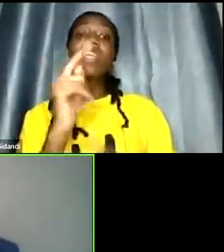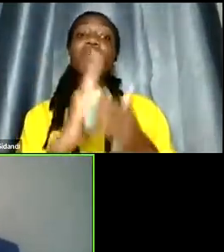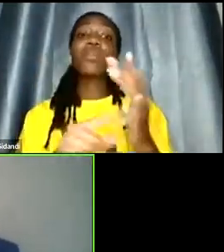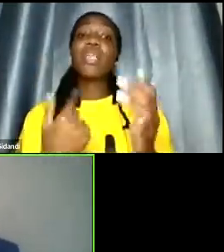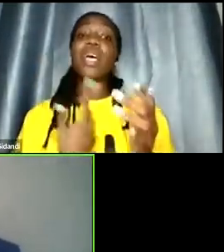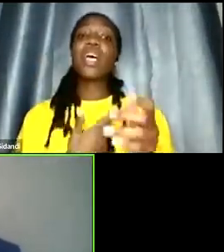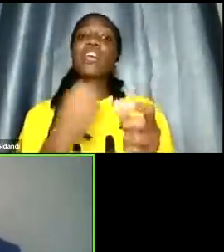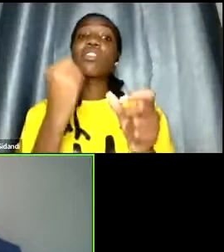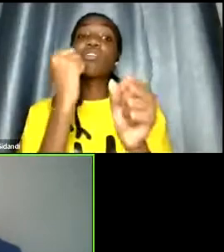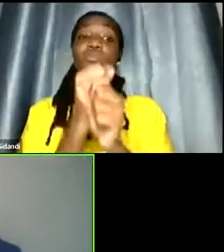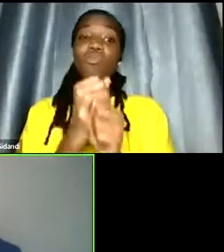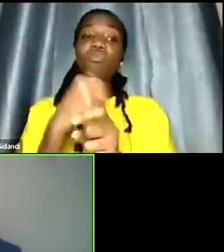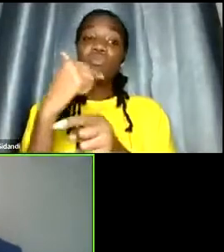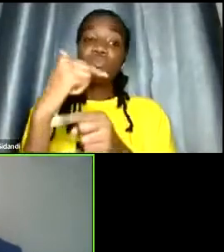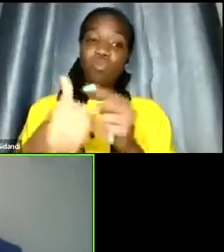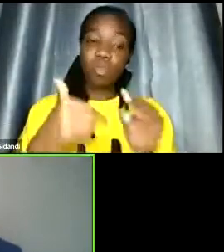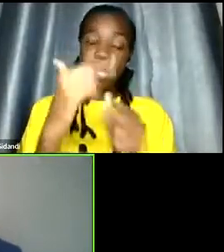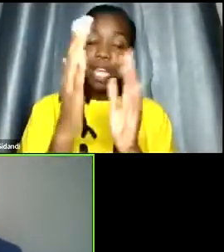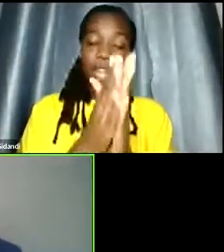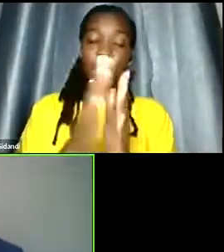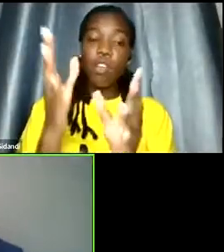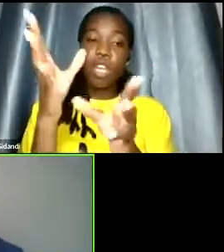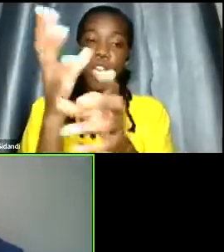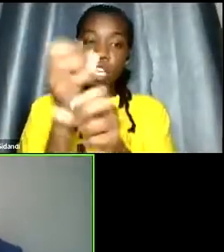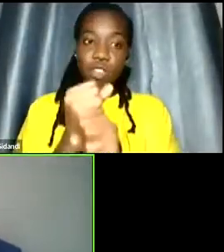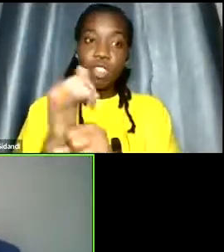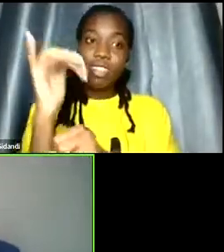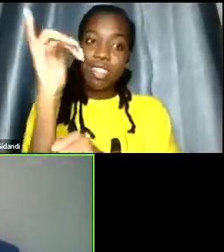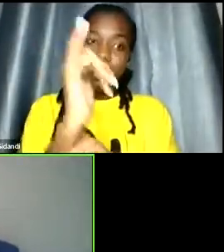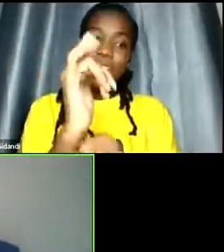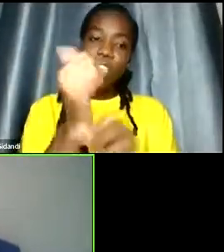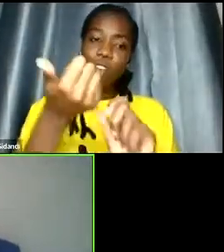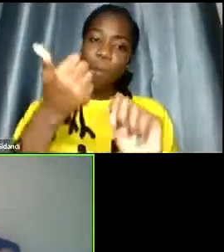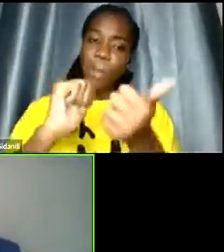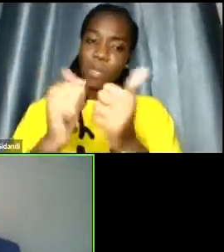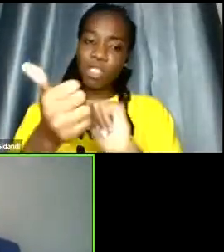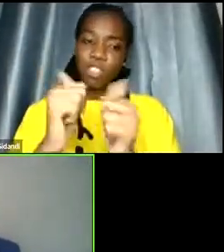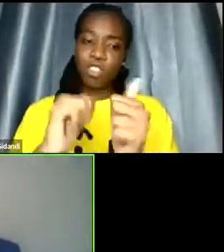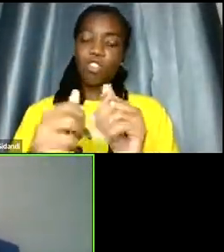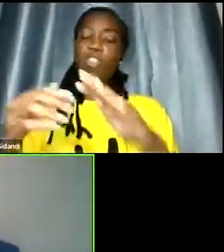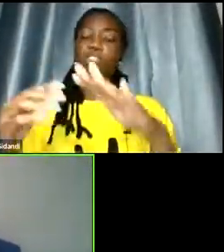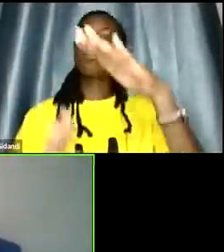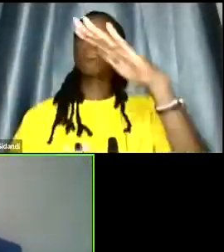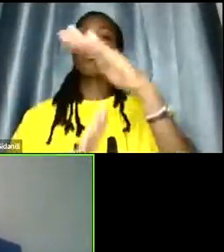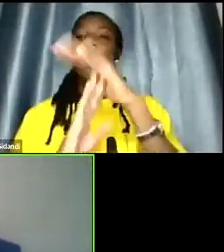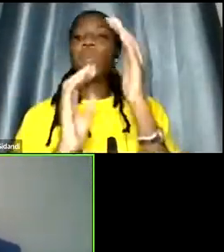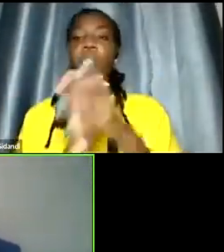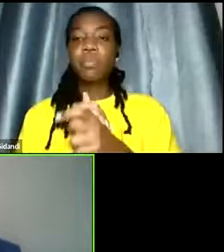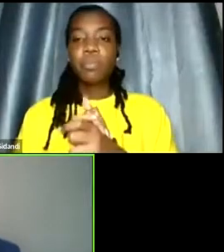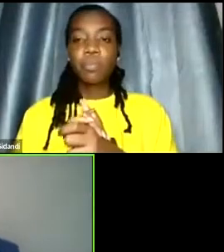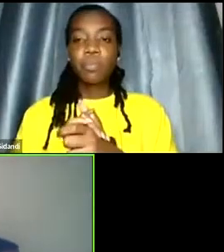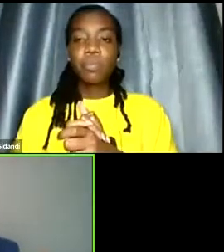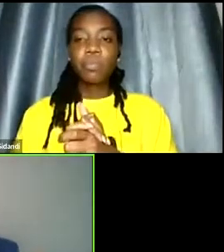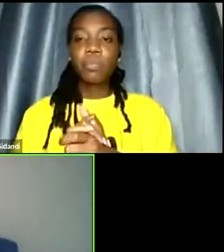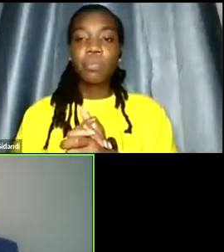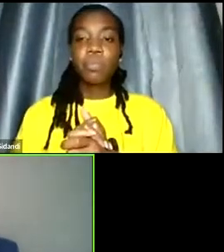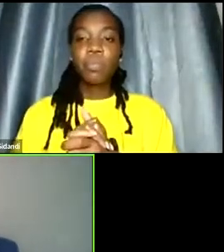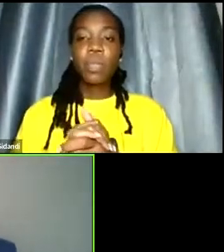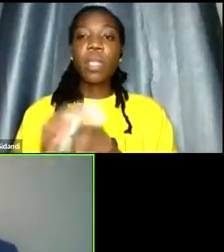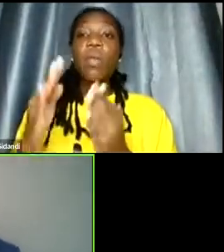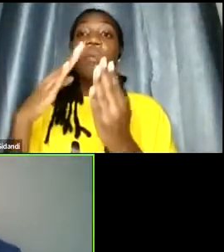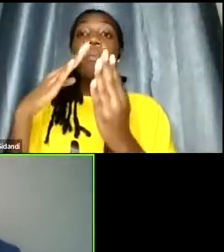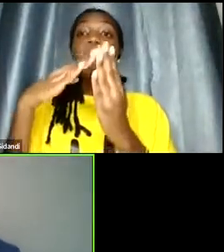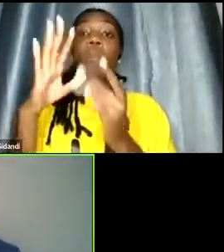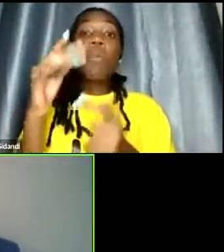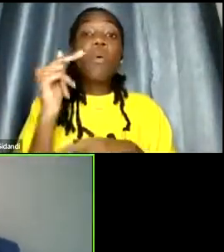to ensure that your organization stays competitive and stays ahead of competition if you're in a competitive space like commercial. Now, most of you are